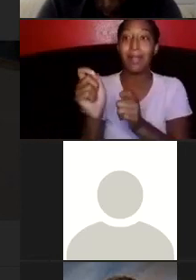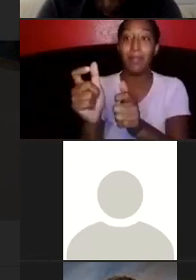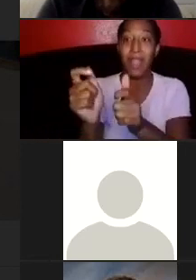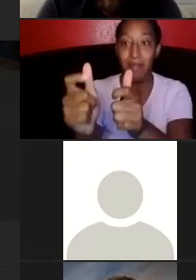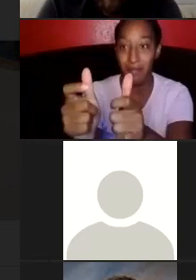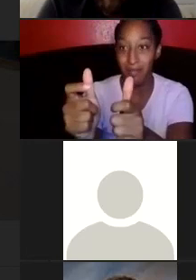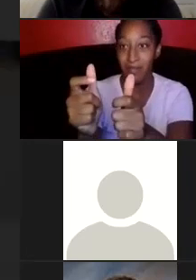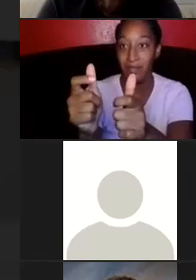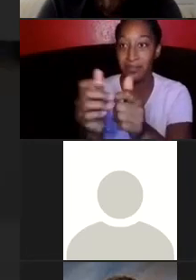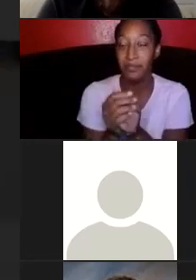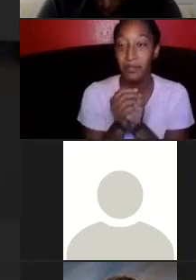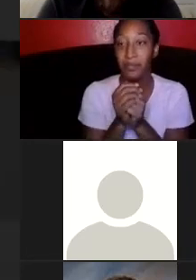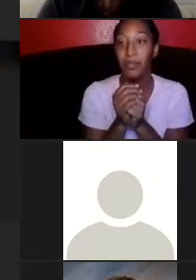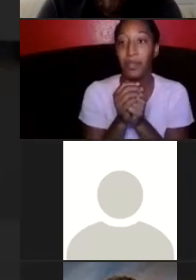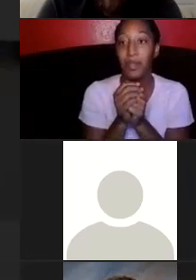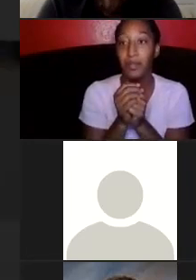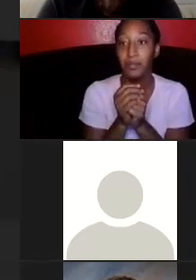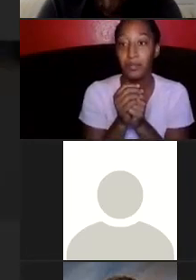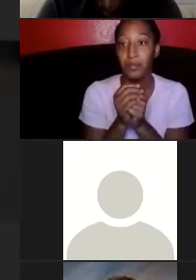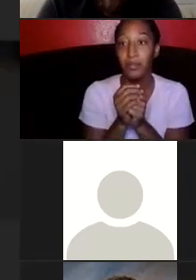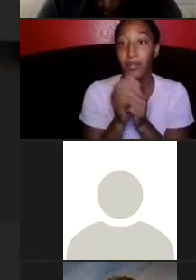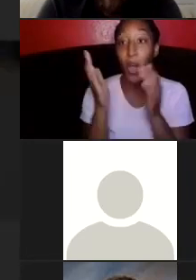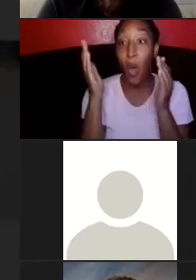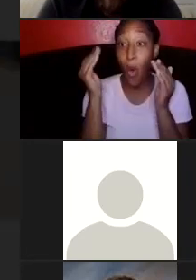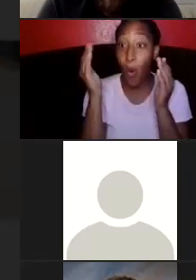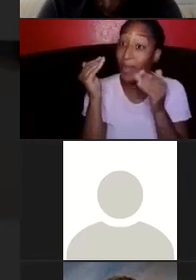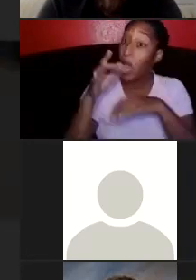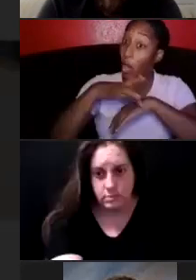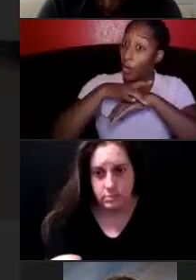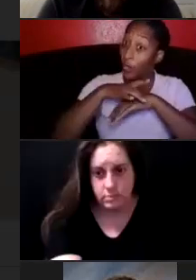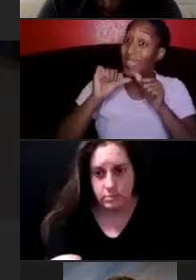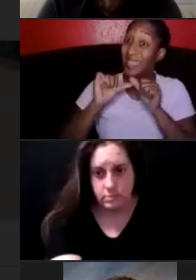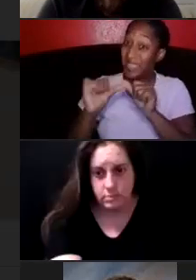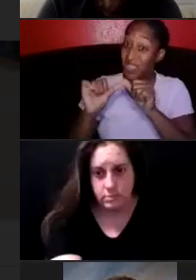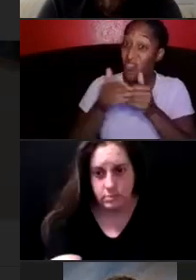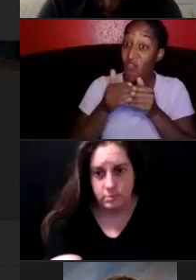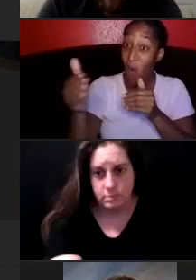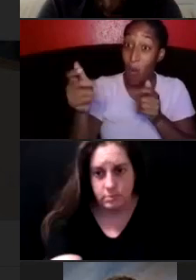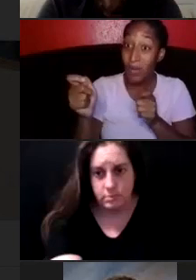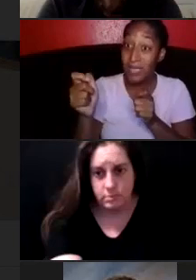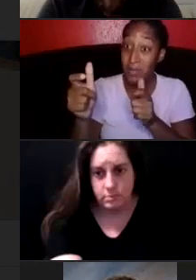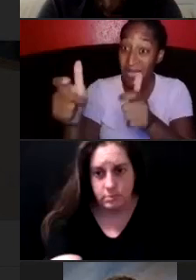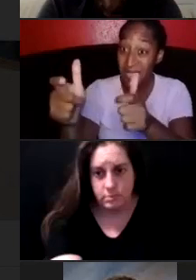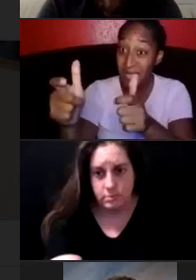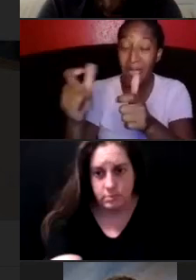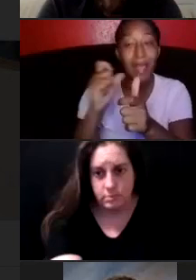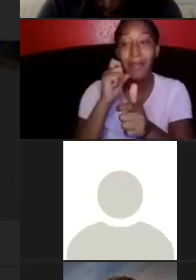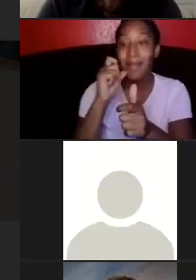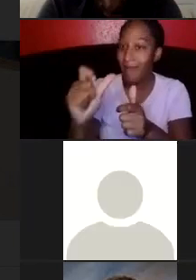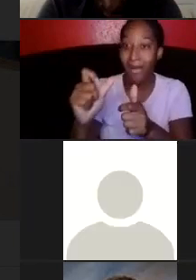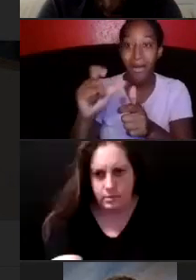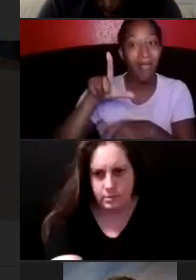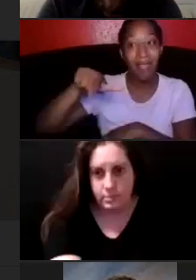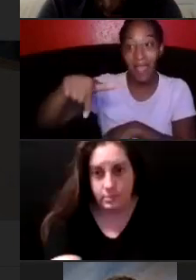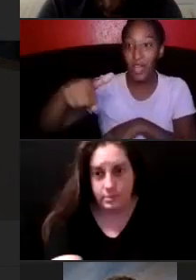So we hope that the Earth will maintain that forward speed and not someday slow down to the